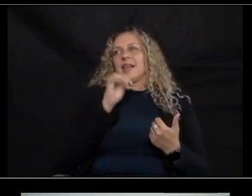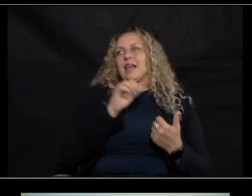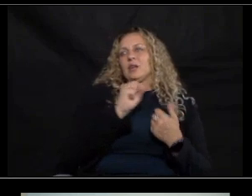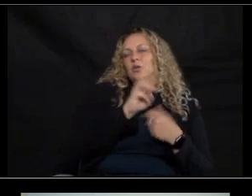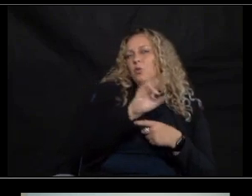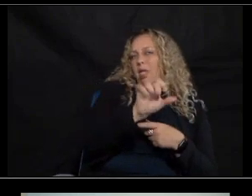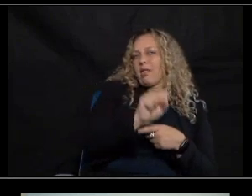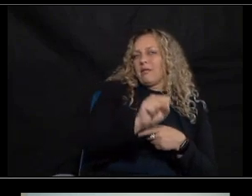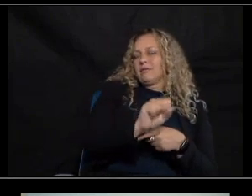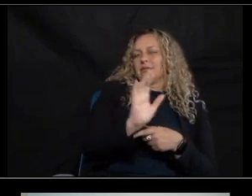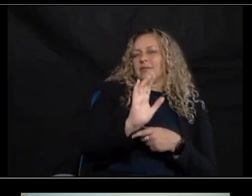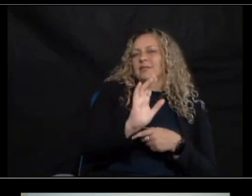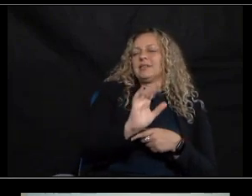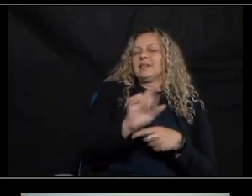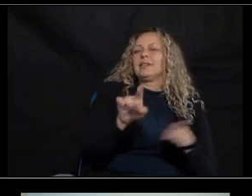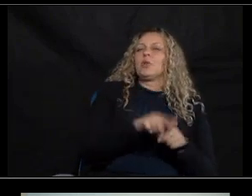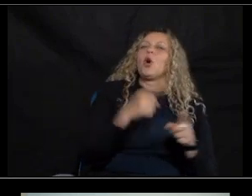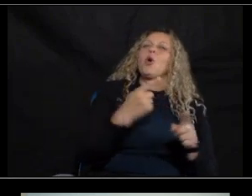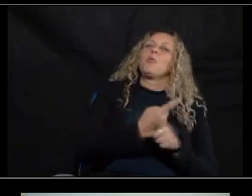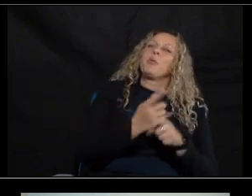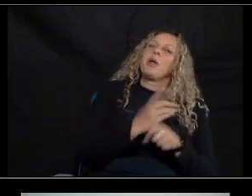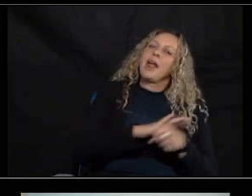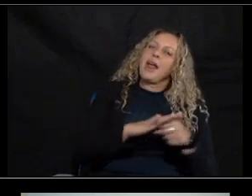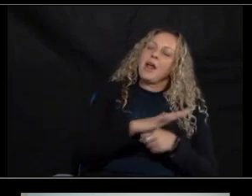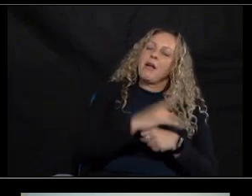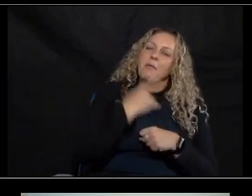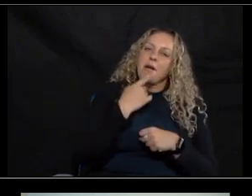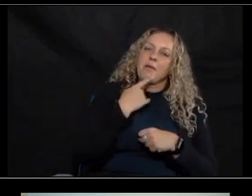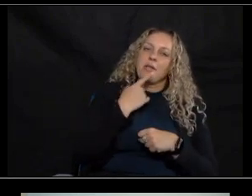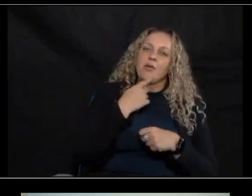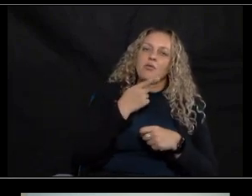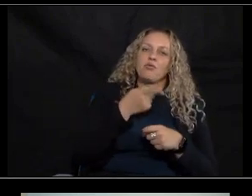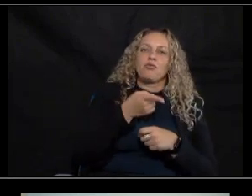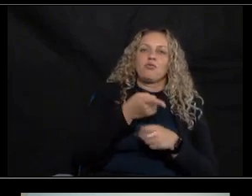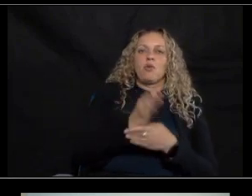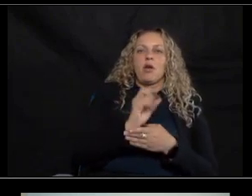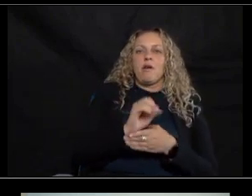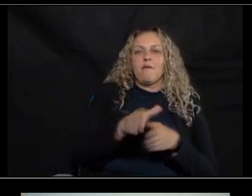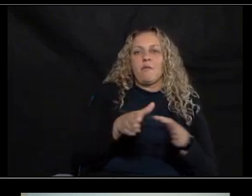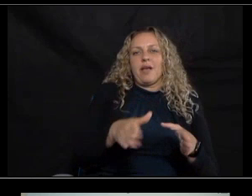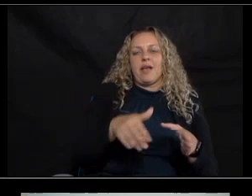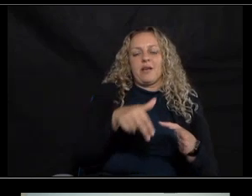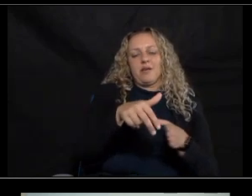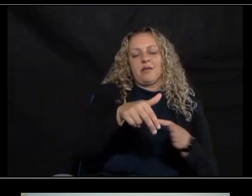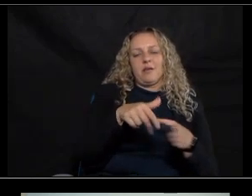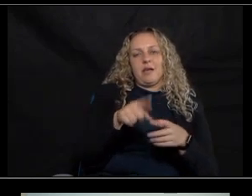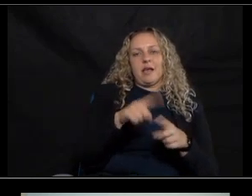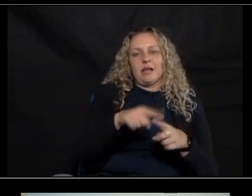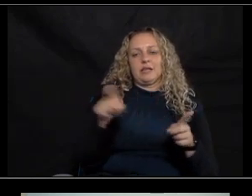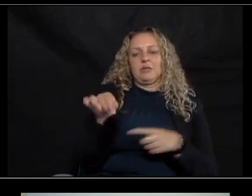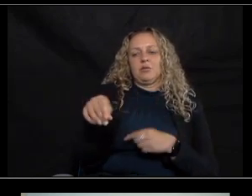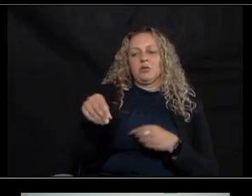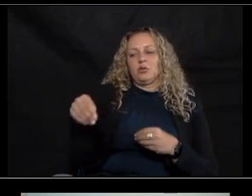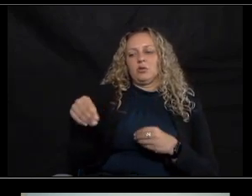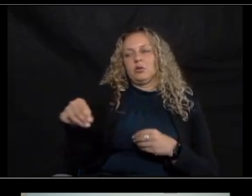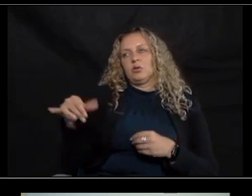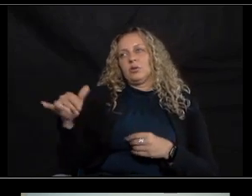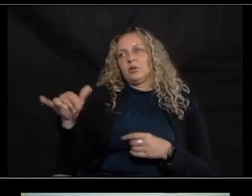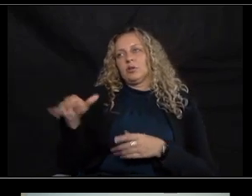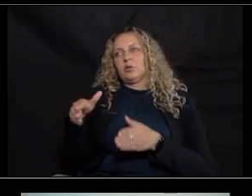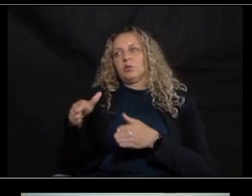saying swales so much as appropriate areas of the public right of way. And to make the distinction between stormwater swales that are